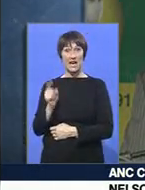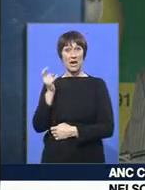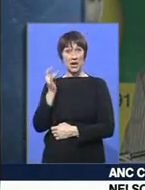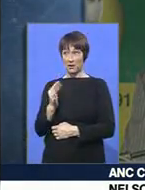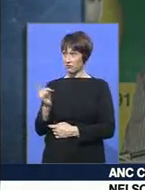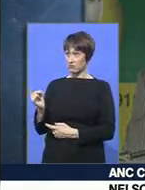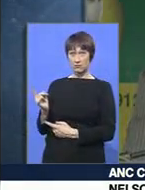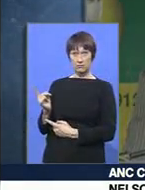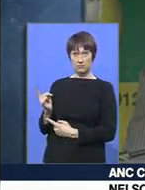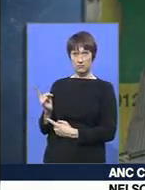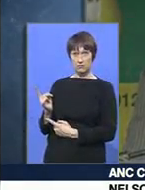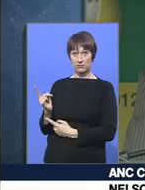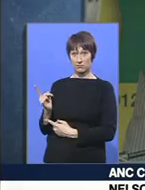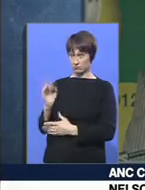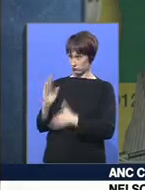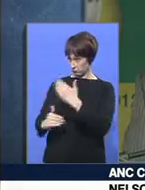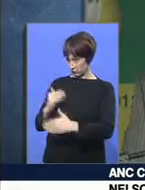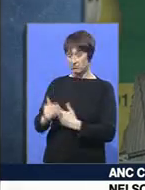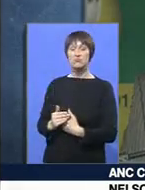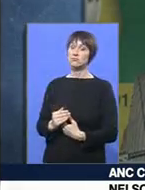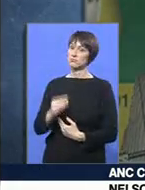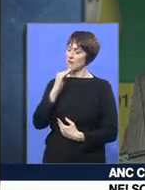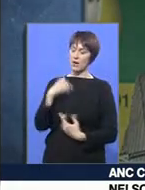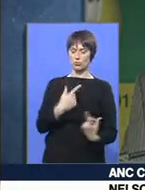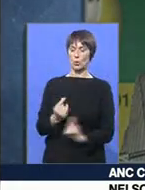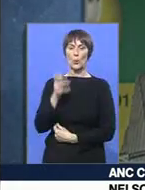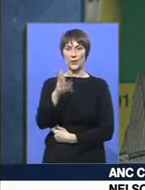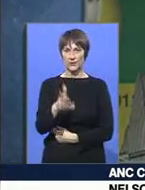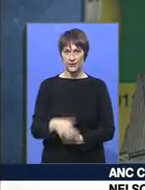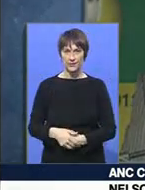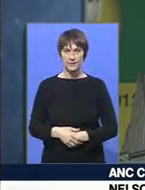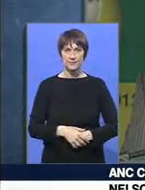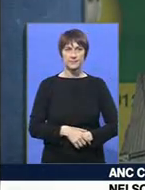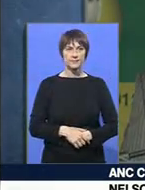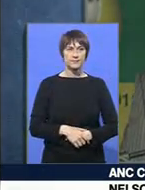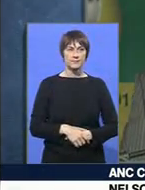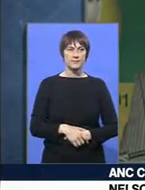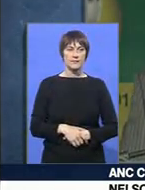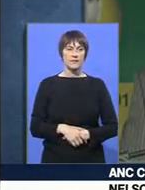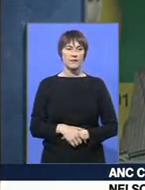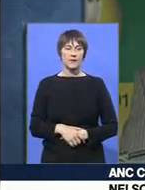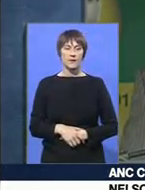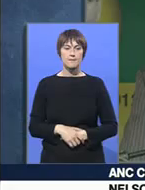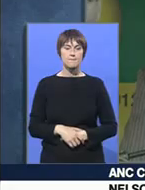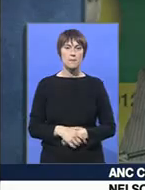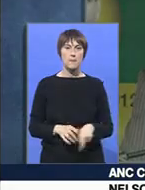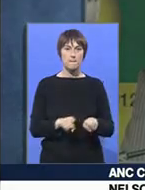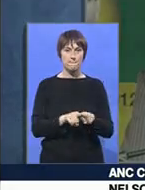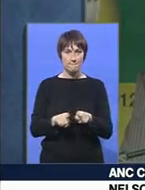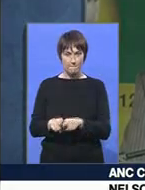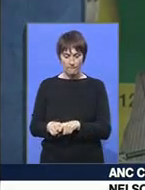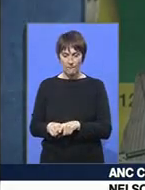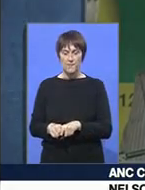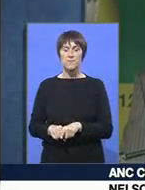if it went ahead. They also called